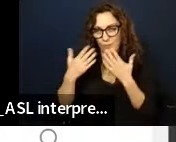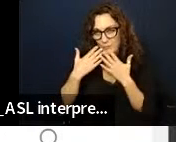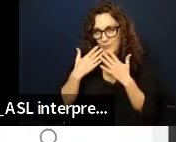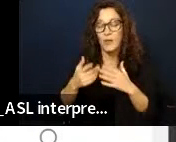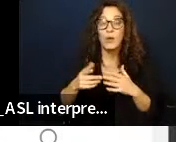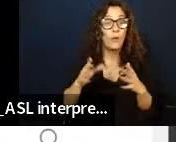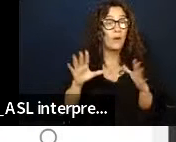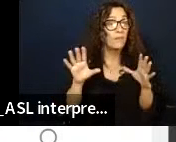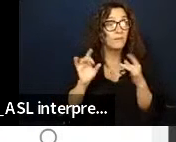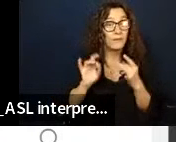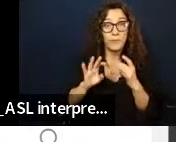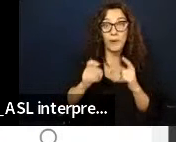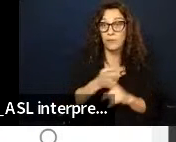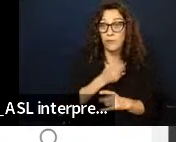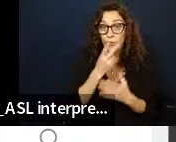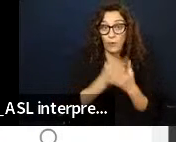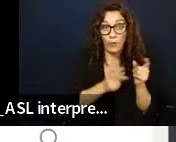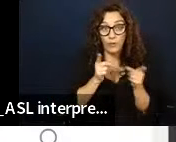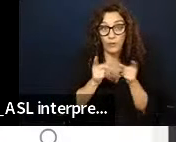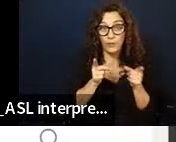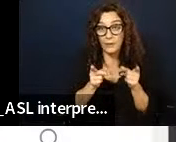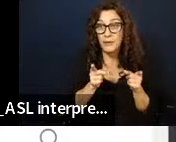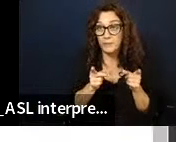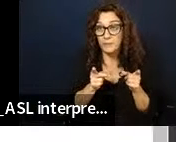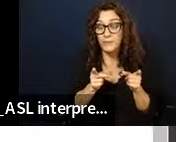your feedback on that proposal for change as well.